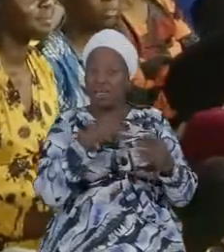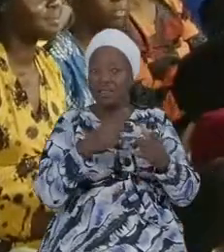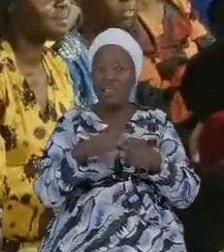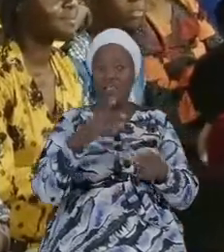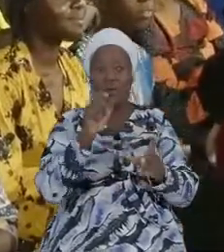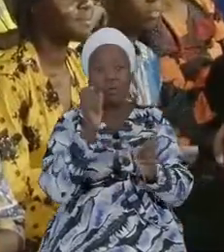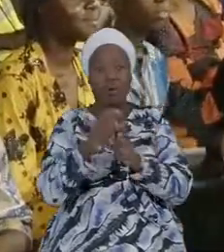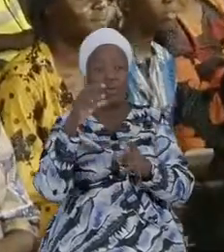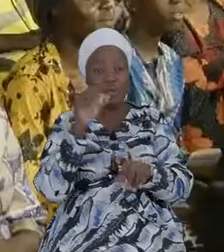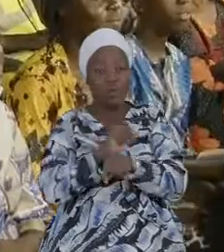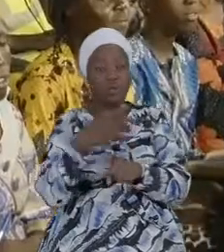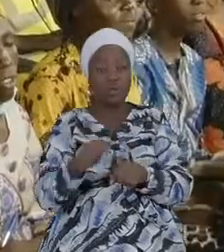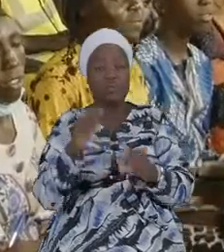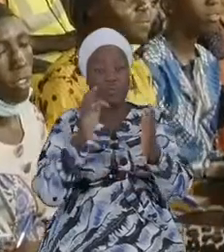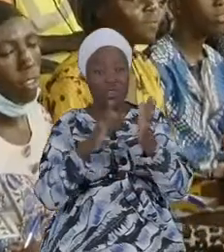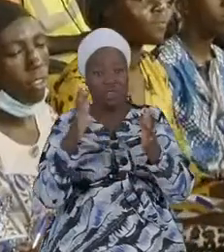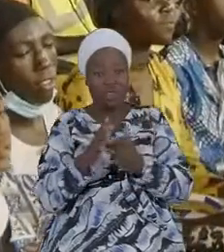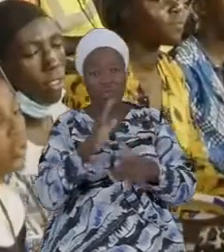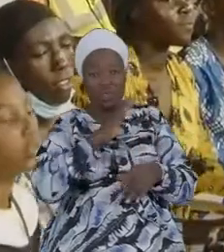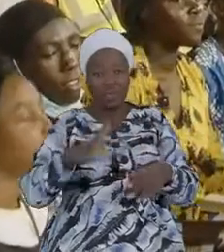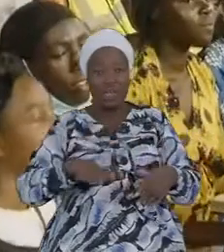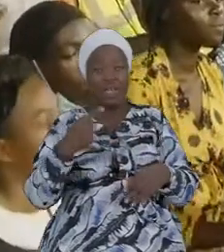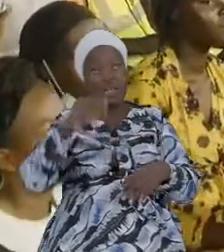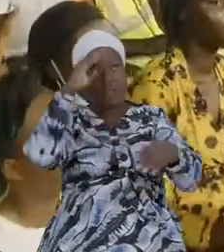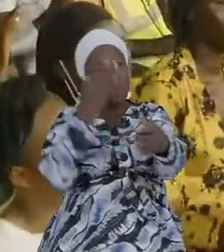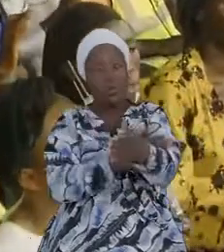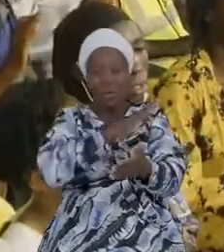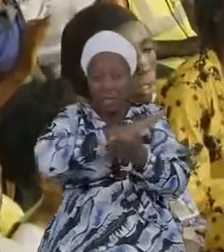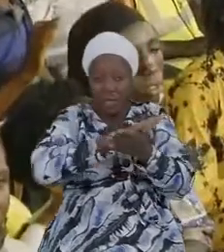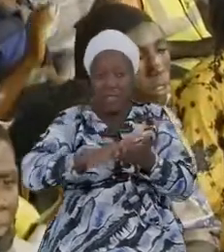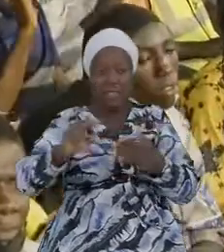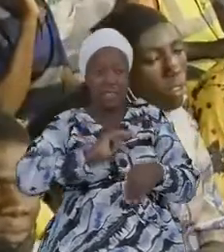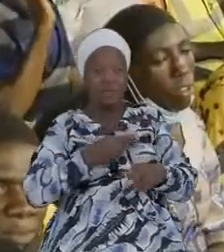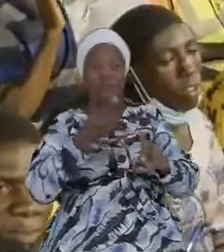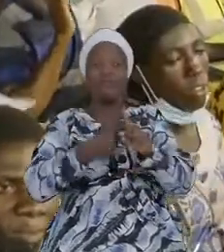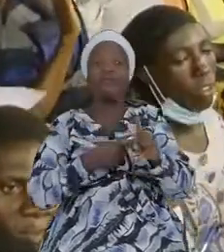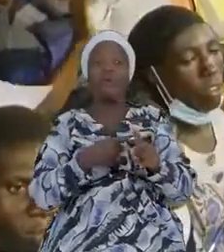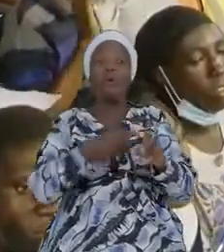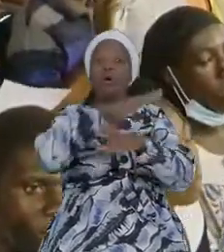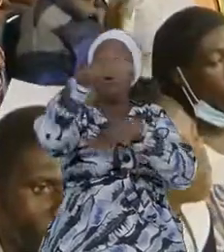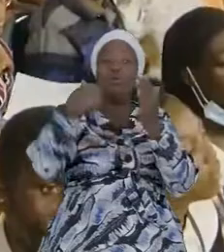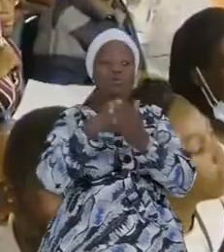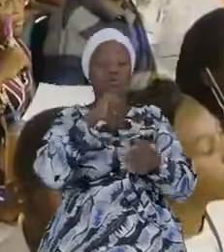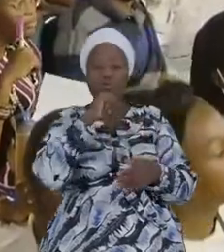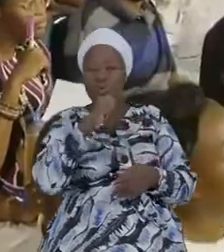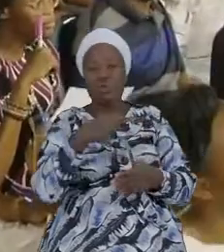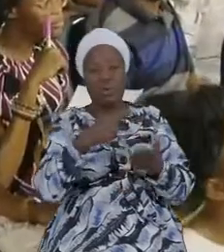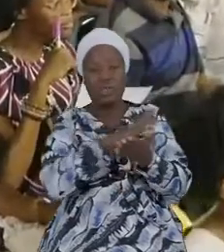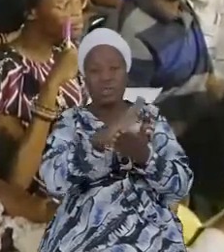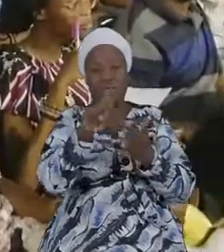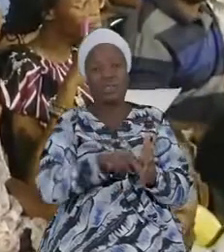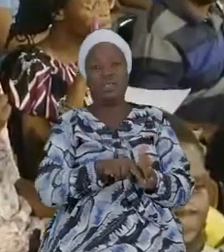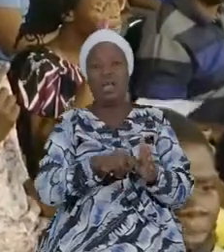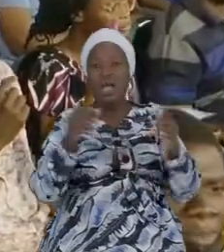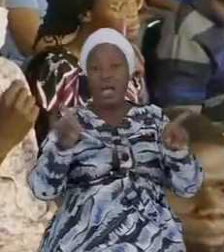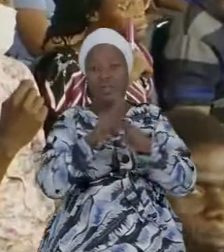Jesus Christ, His Son, cleanseth us from all unrighteousness. And you come, as you come